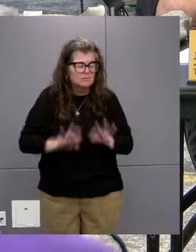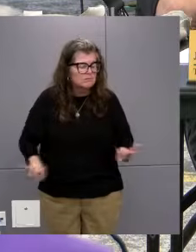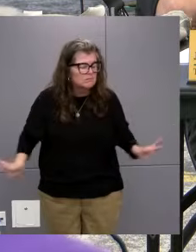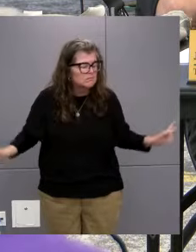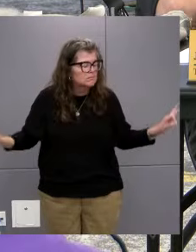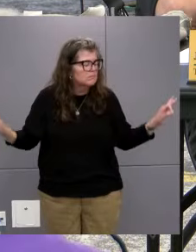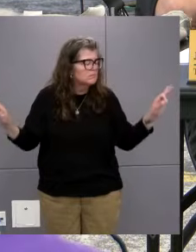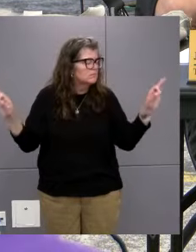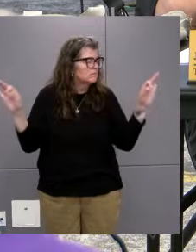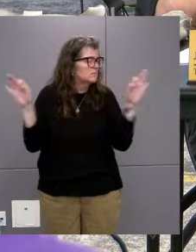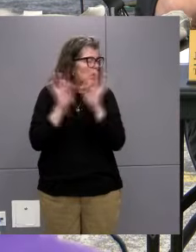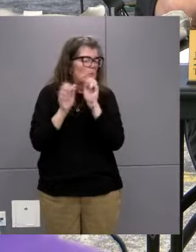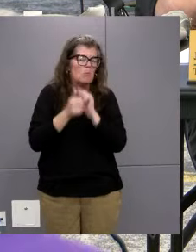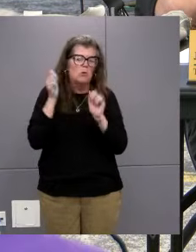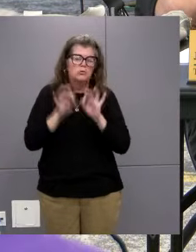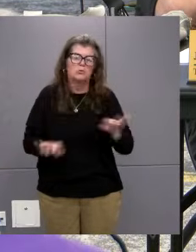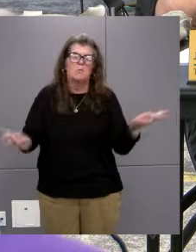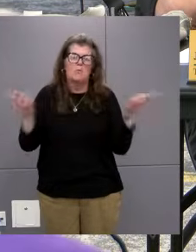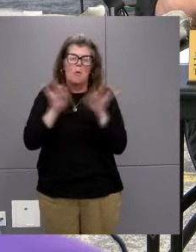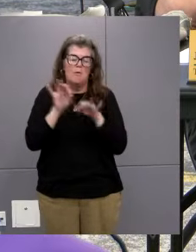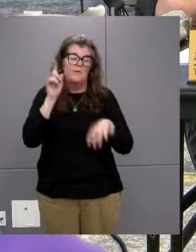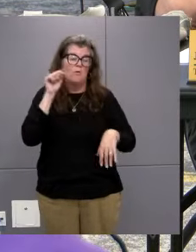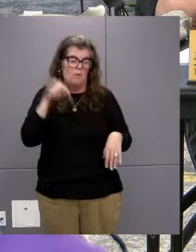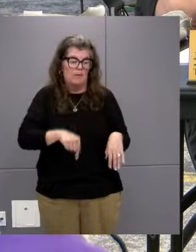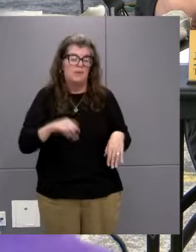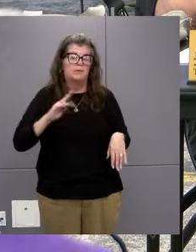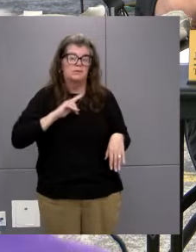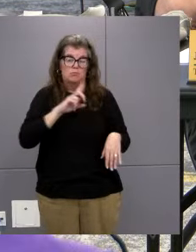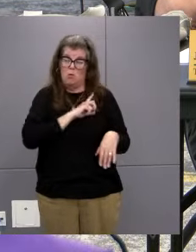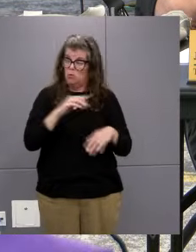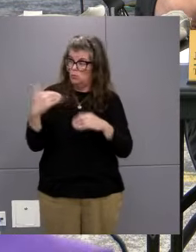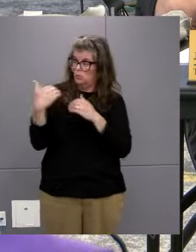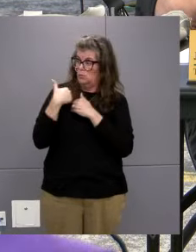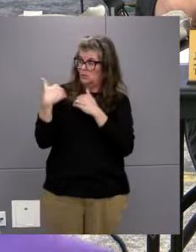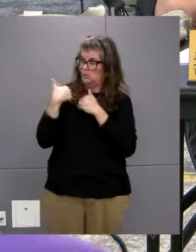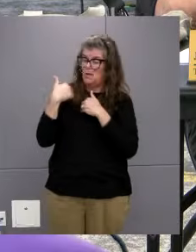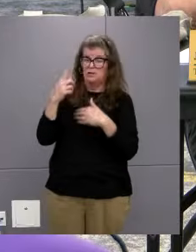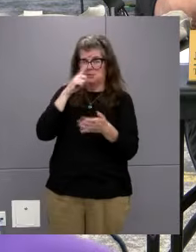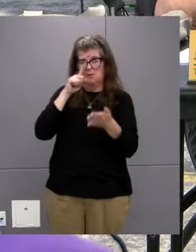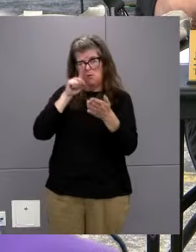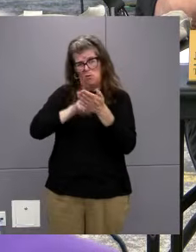has. Okay? The responsibility for the audit